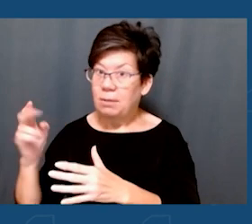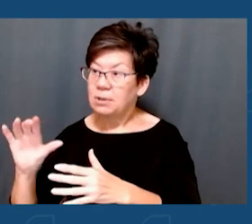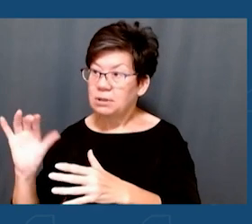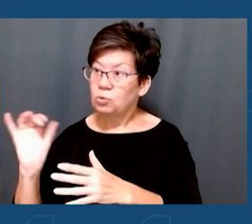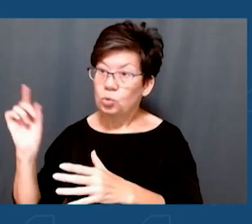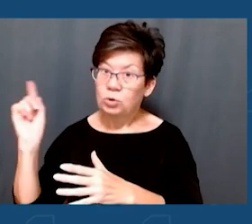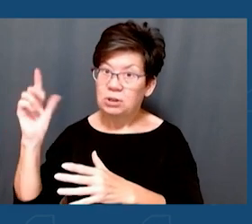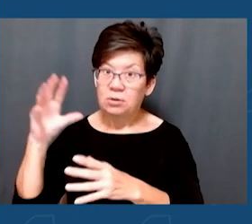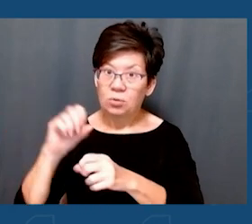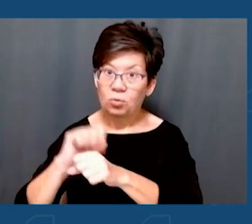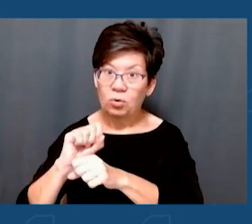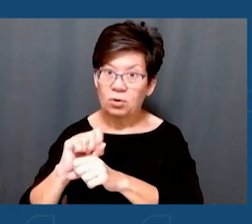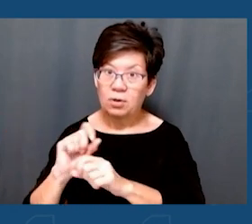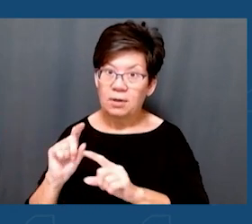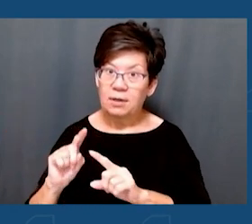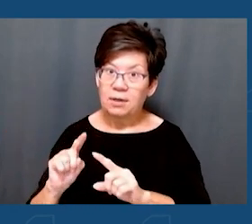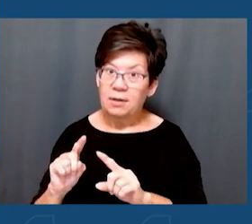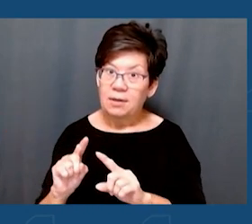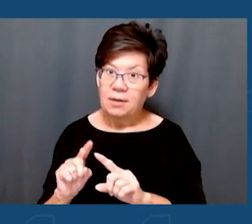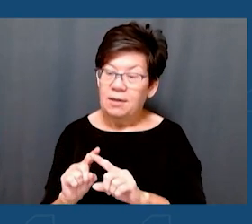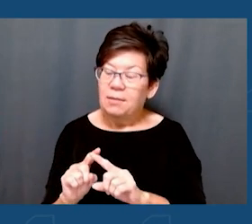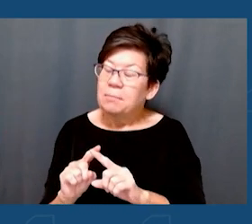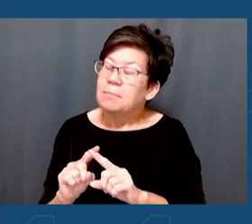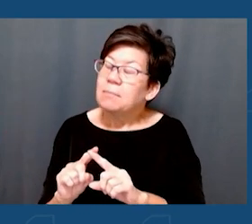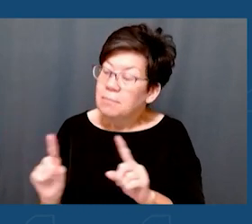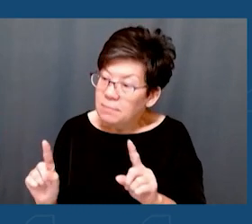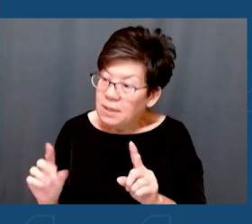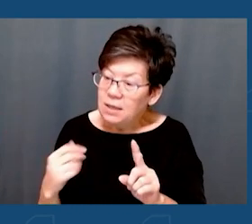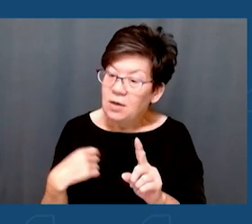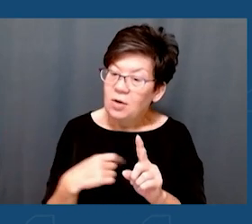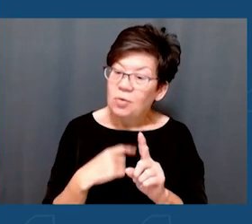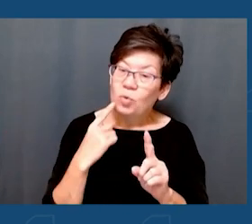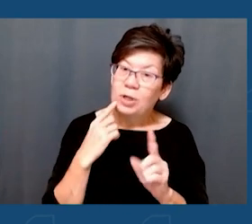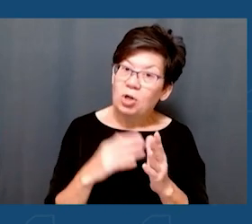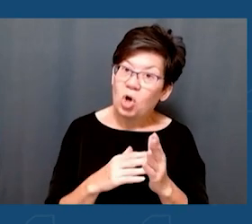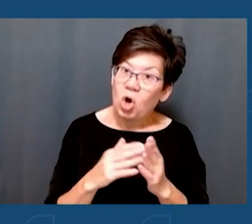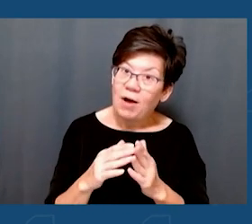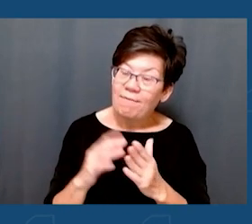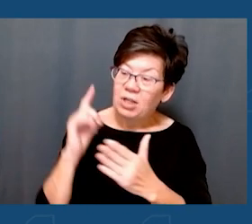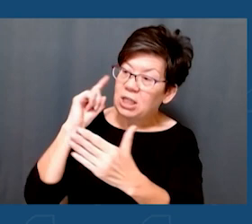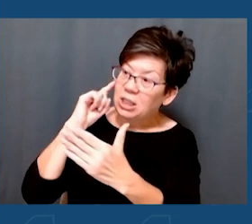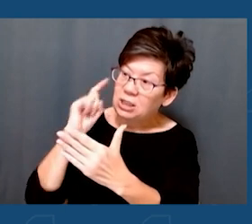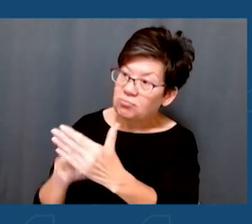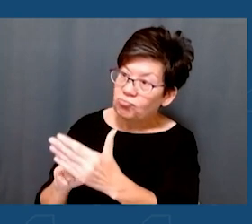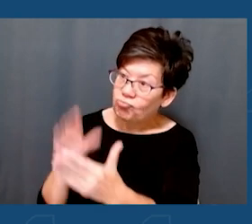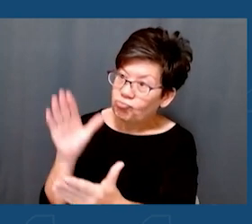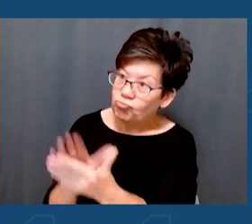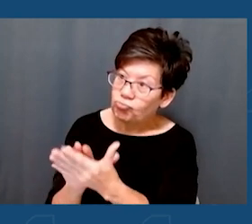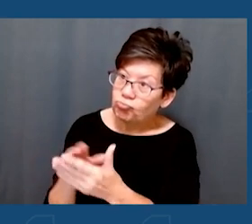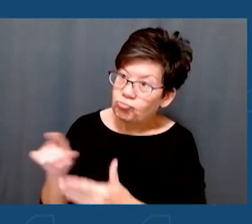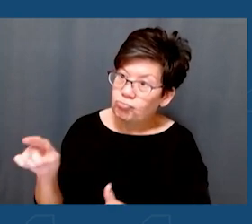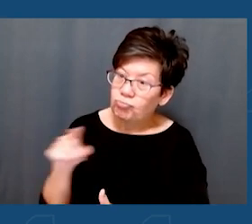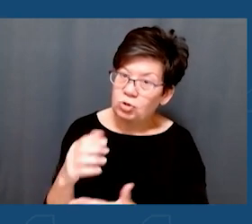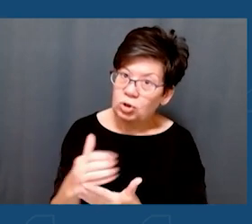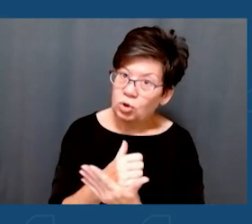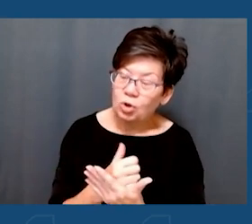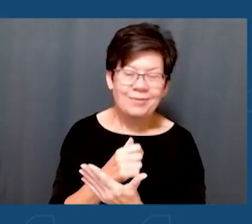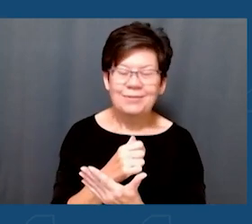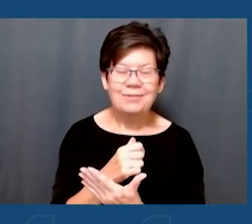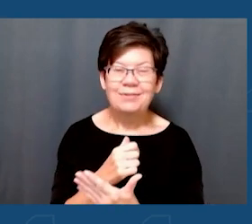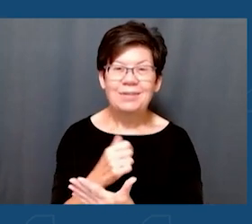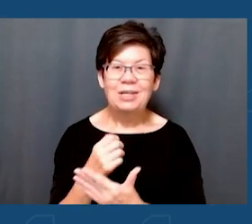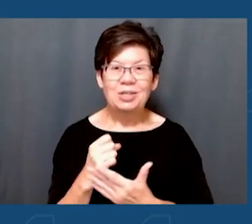But it's not often that we give them the recognition that they deserve. So this gives me an opportunity to